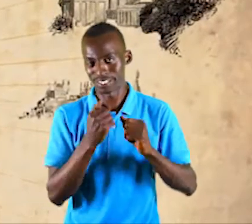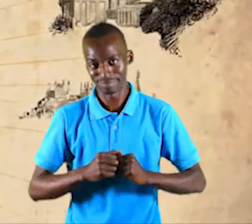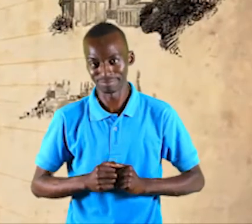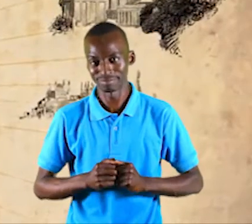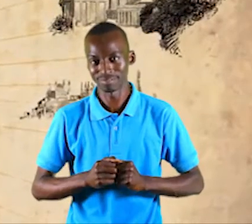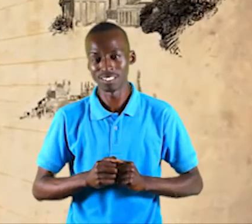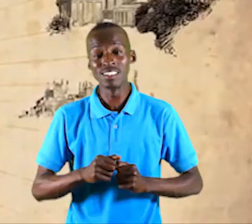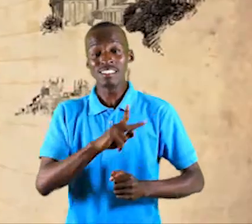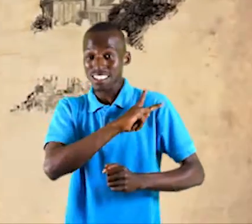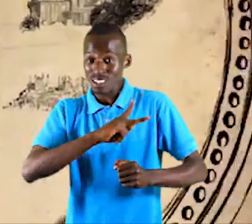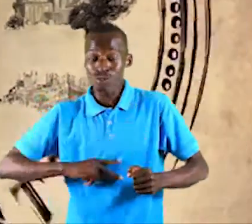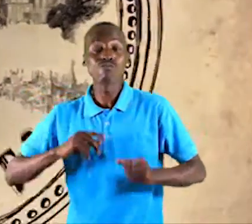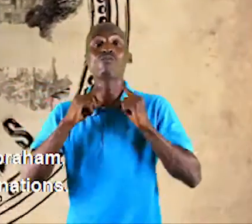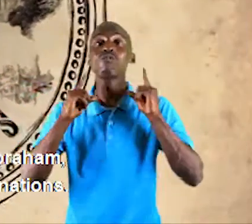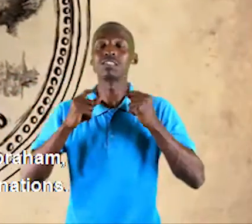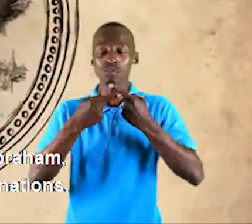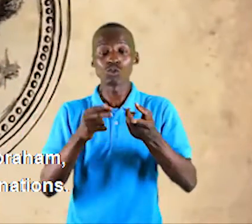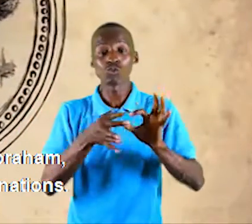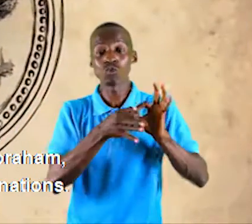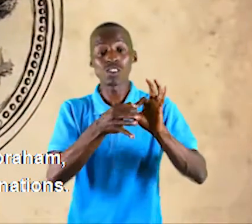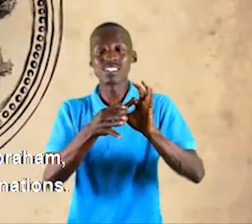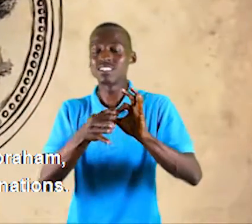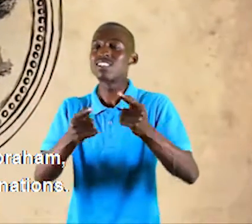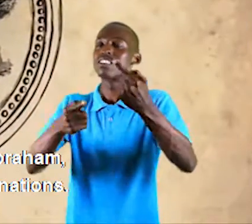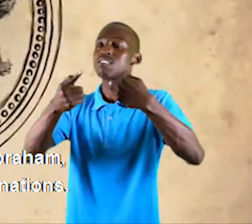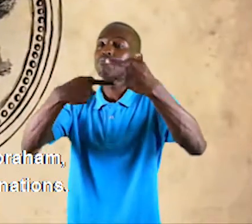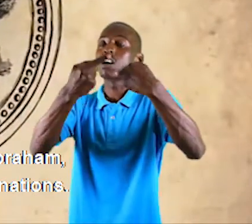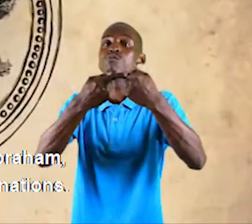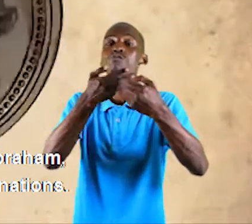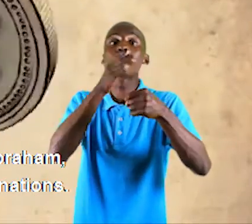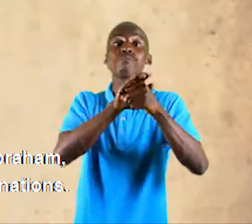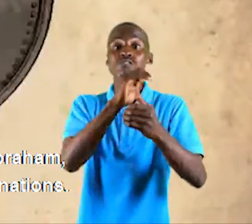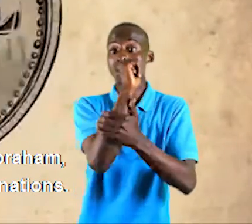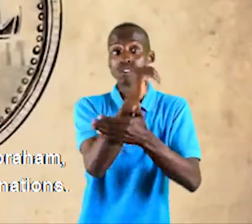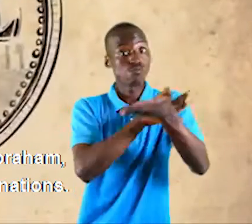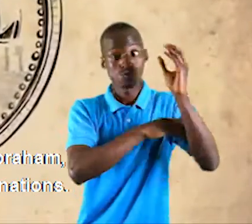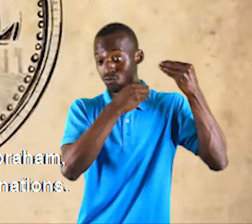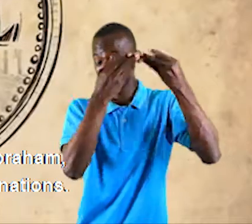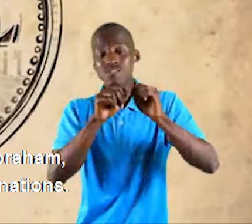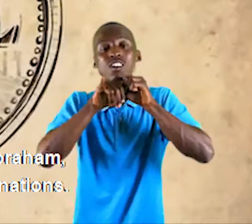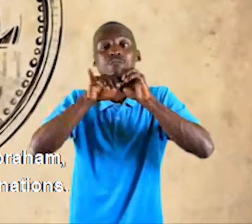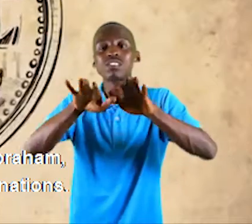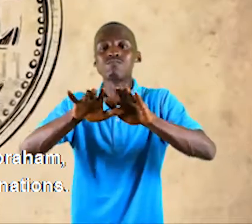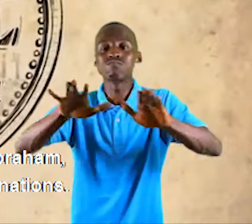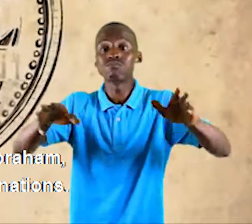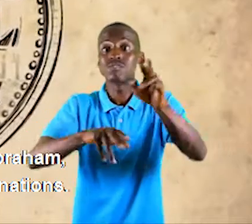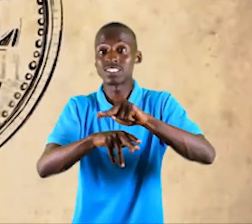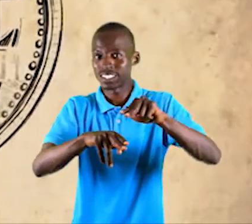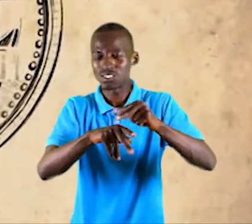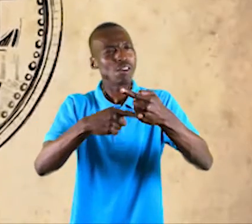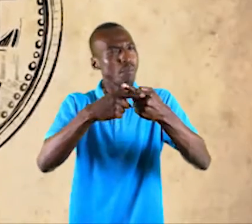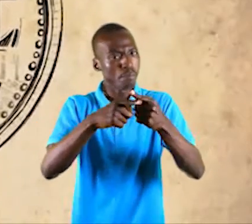them to become, a kingdom of priests. And this is all connected back to the promise to Abraham that his family would become a blessing to the